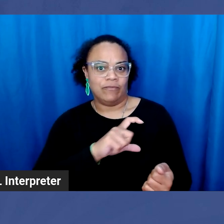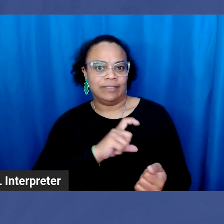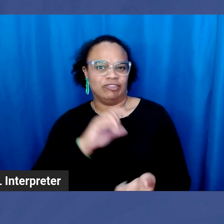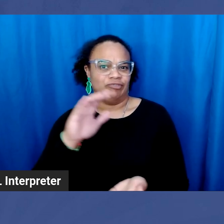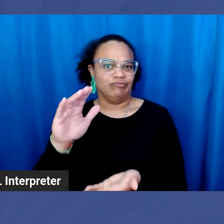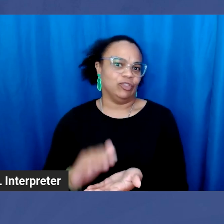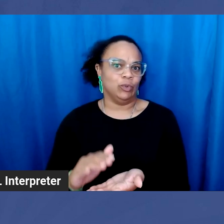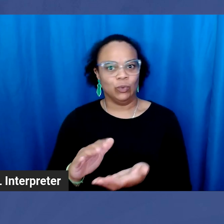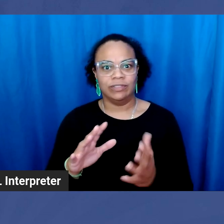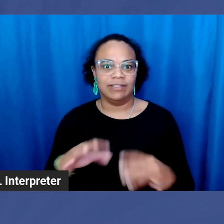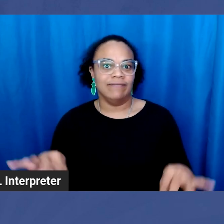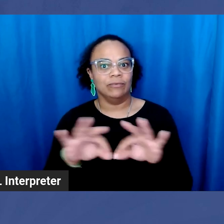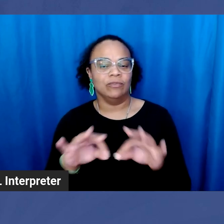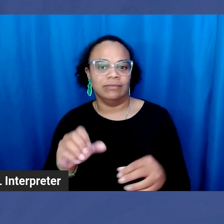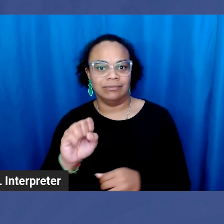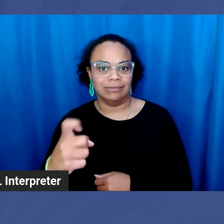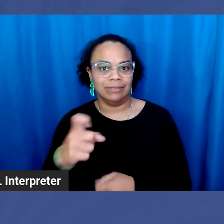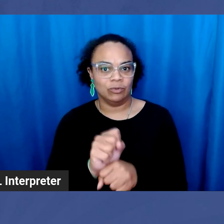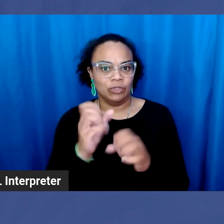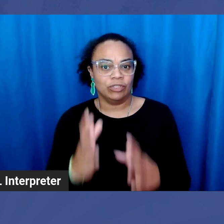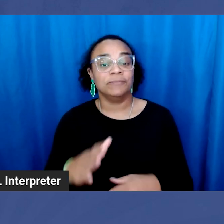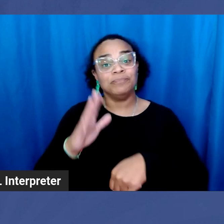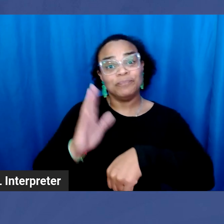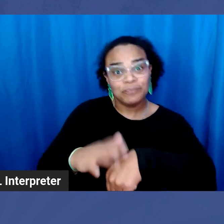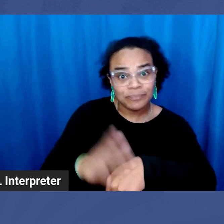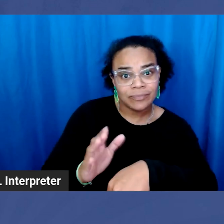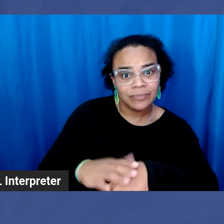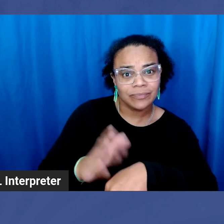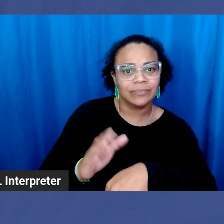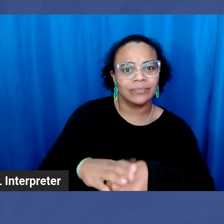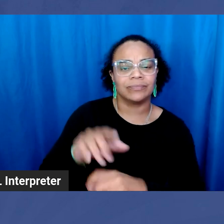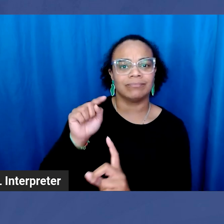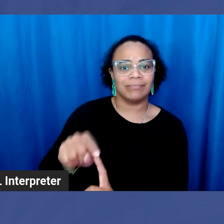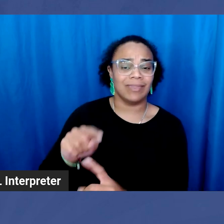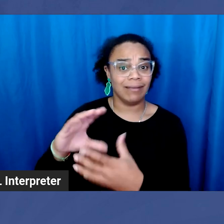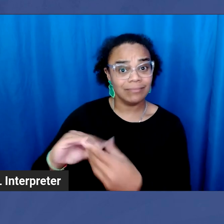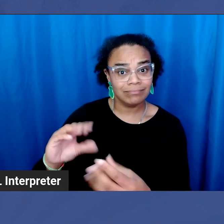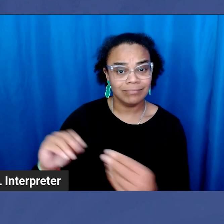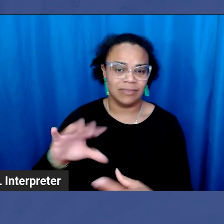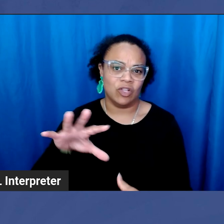quick content warning, this piece describes acts of violence.